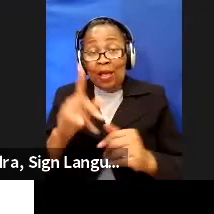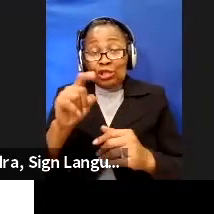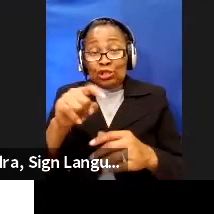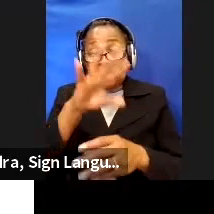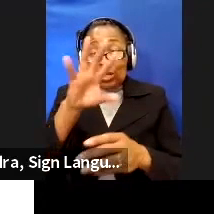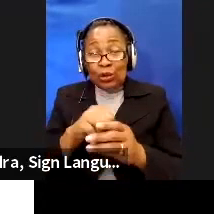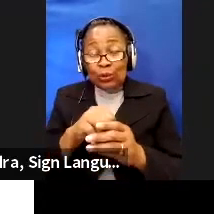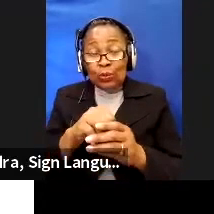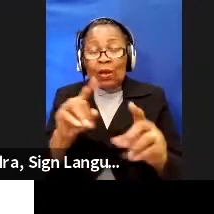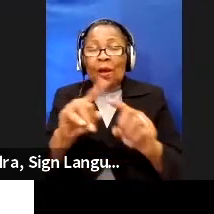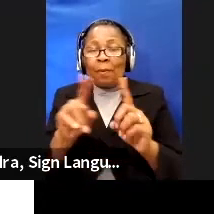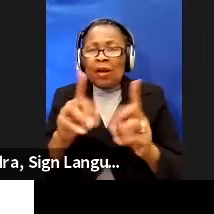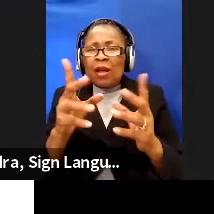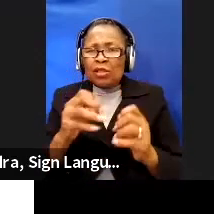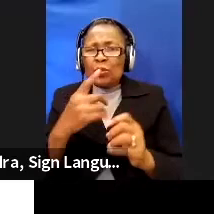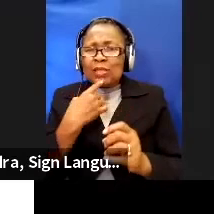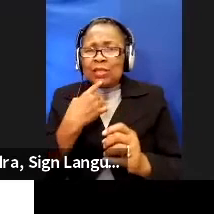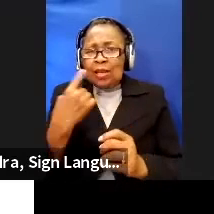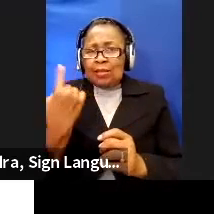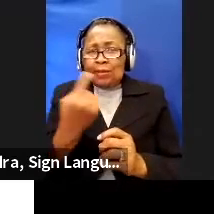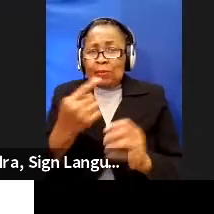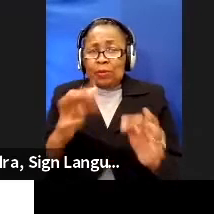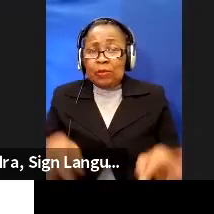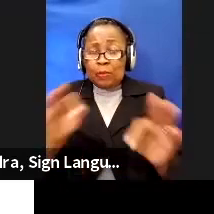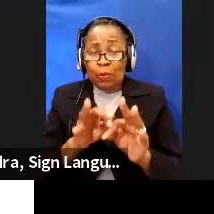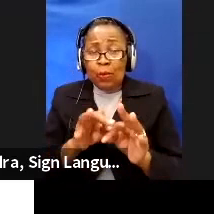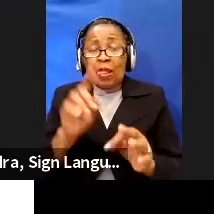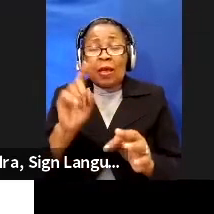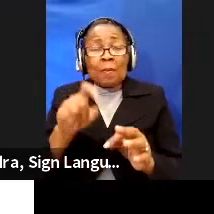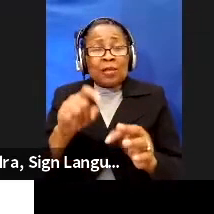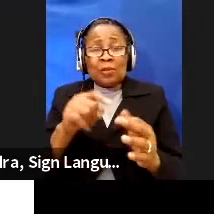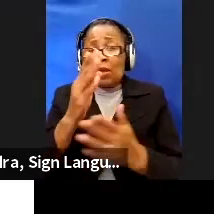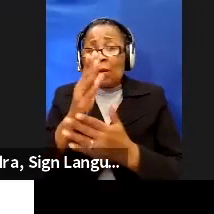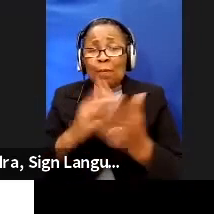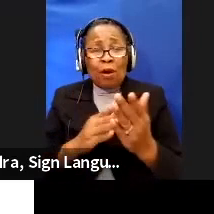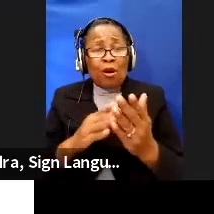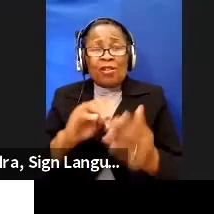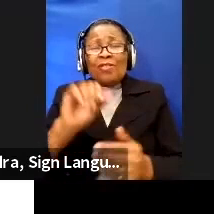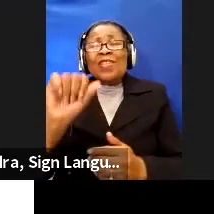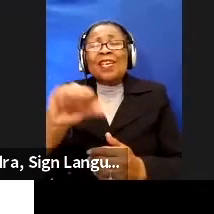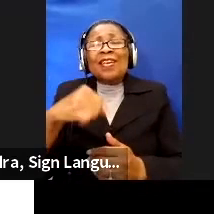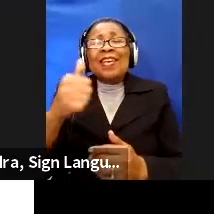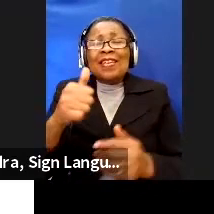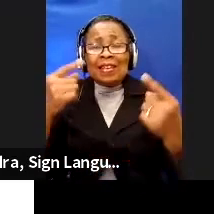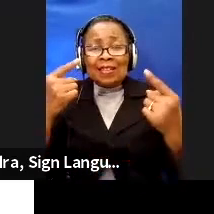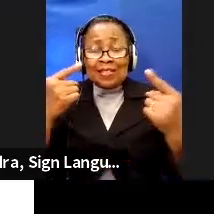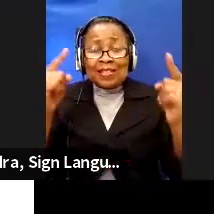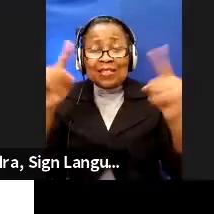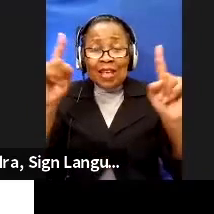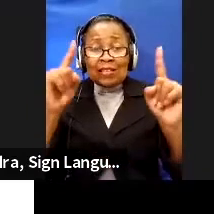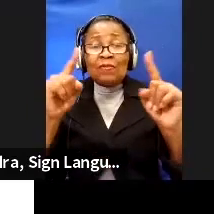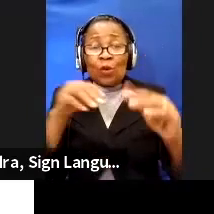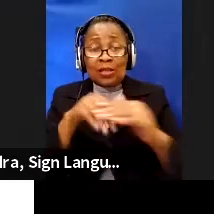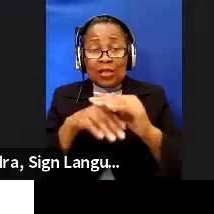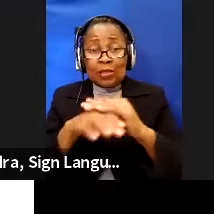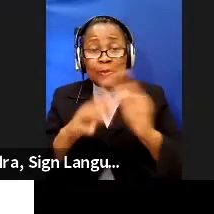want to just highlight a few really critical things that must be a part of any successful accessibility plan. And that is that,